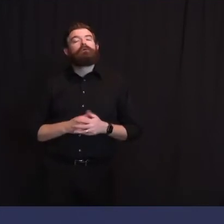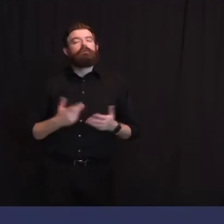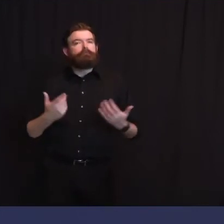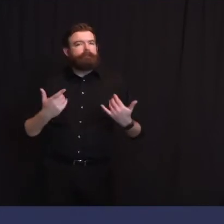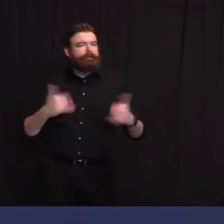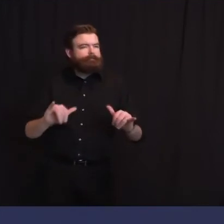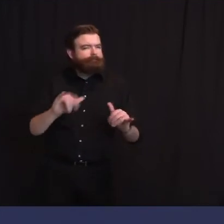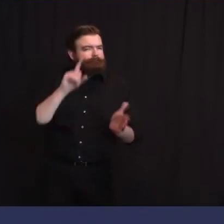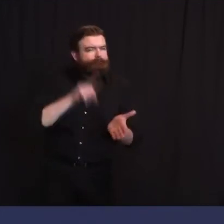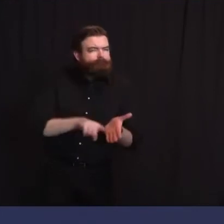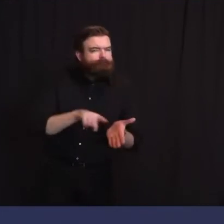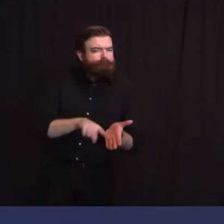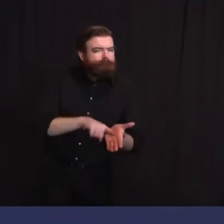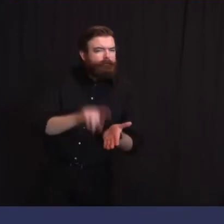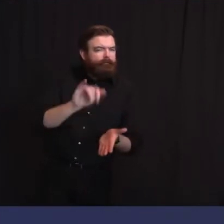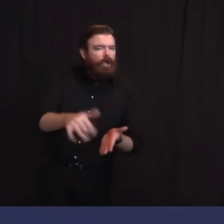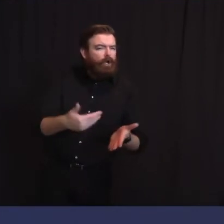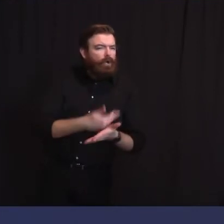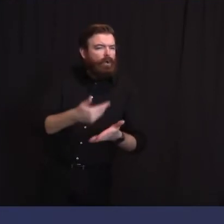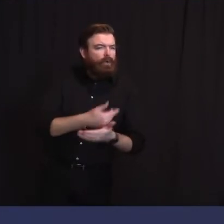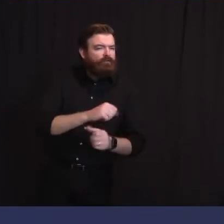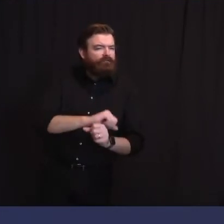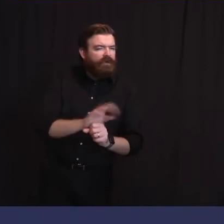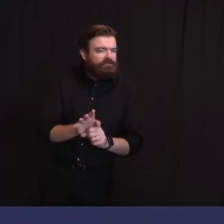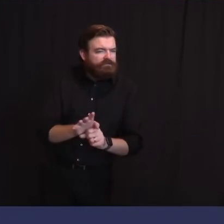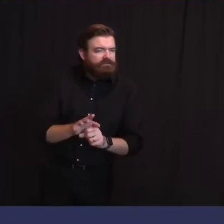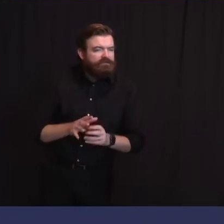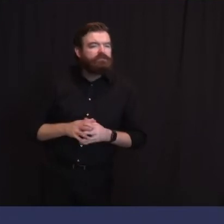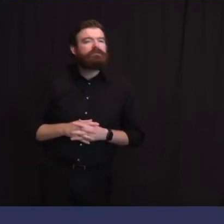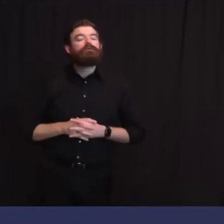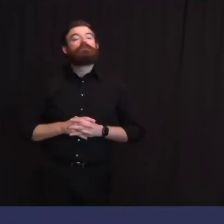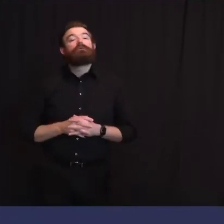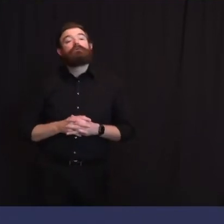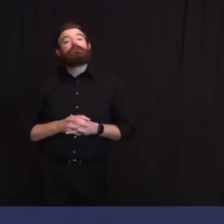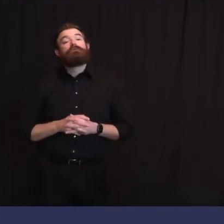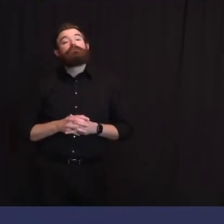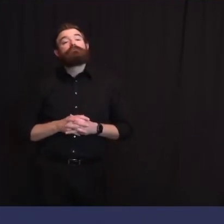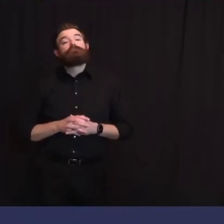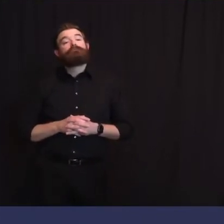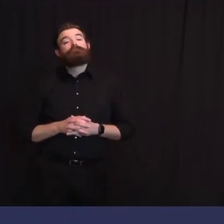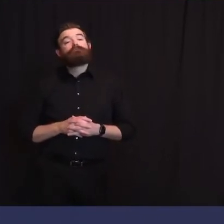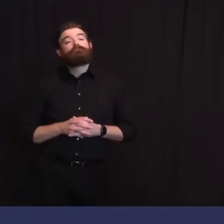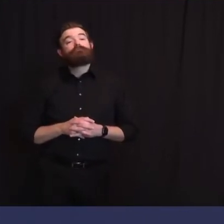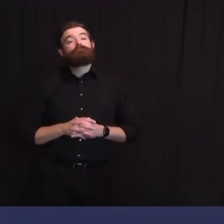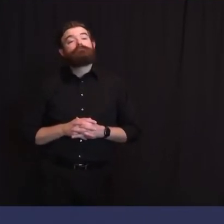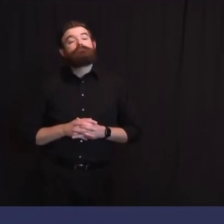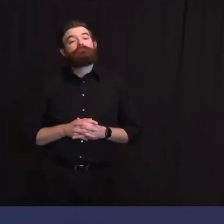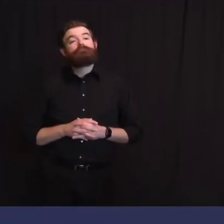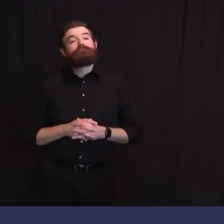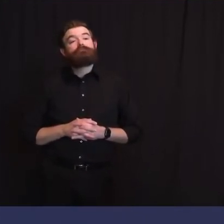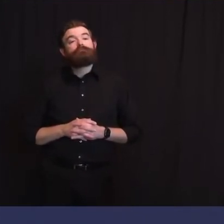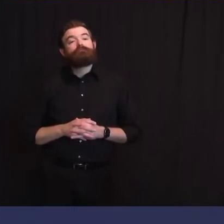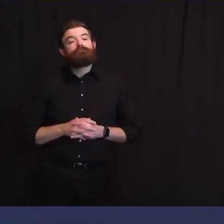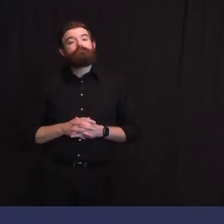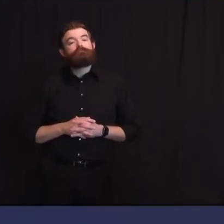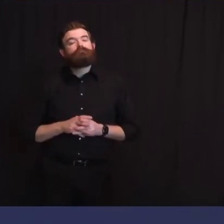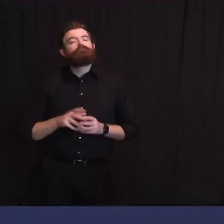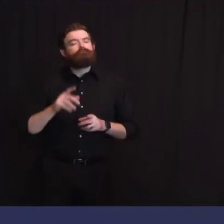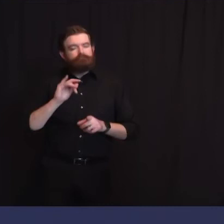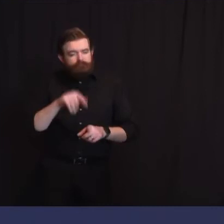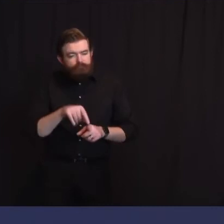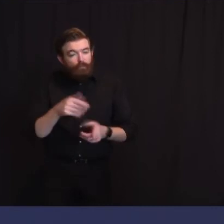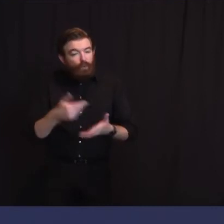this variant higher, but in terms of symptoms and reality of getting it, not more